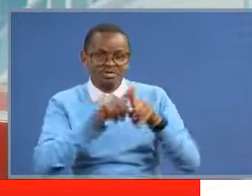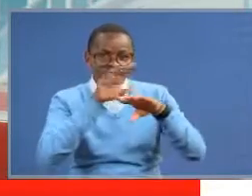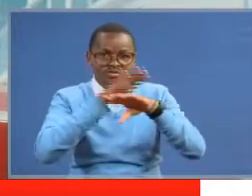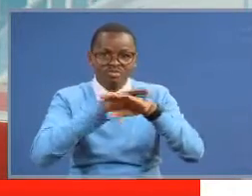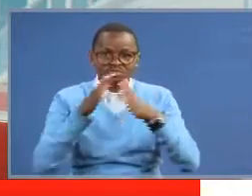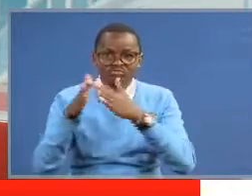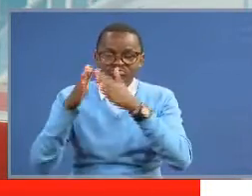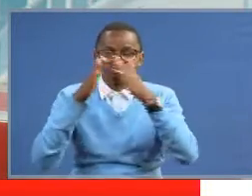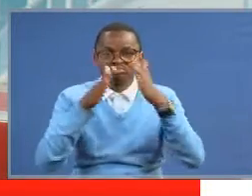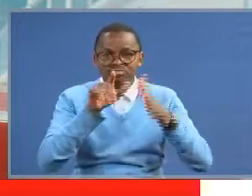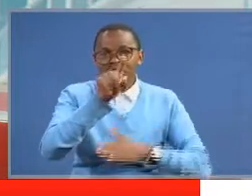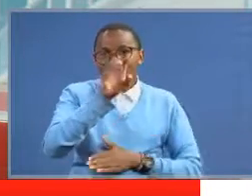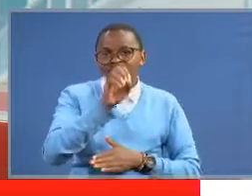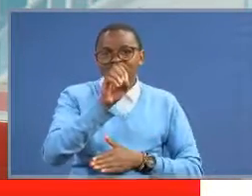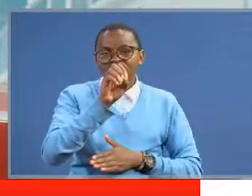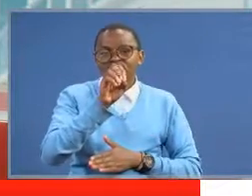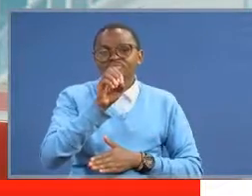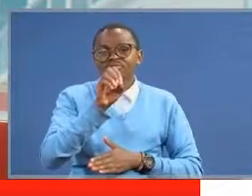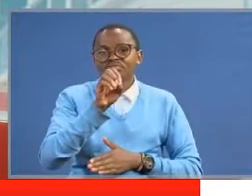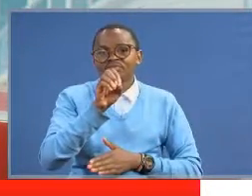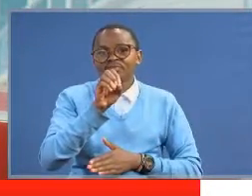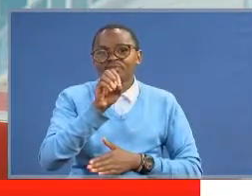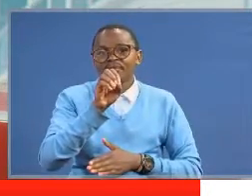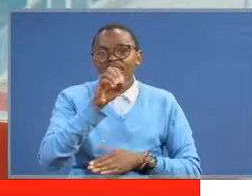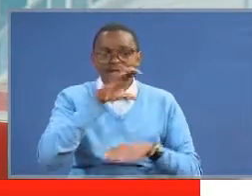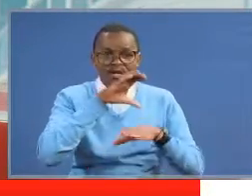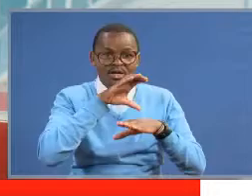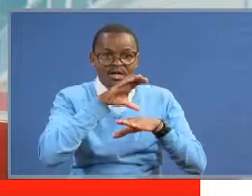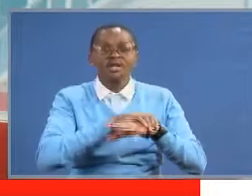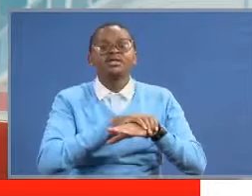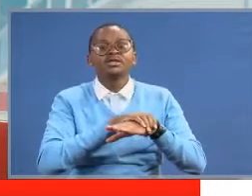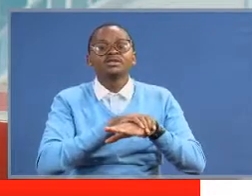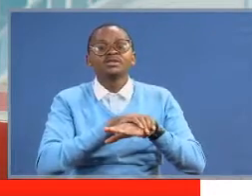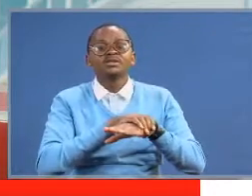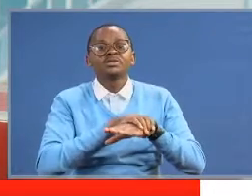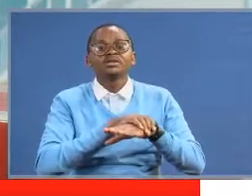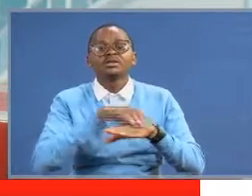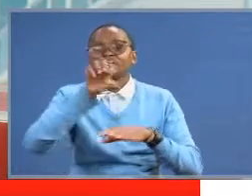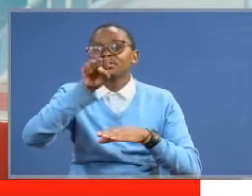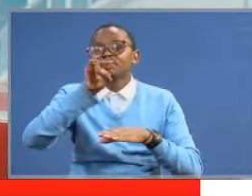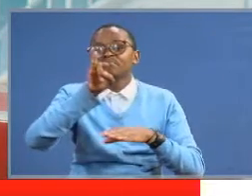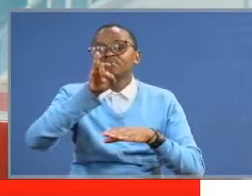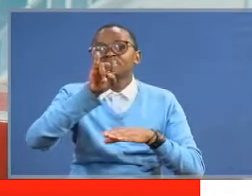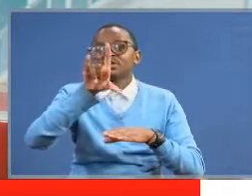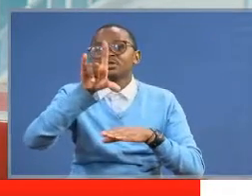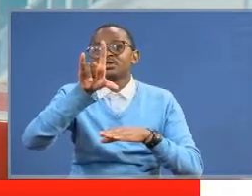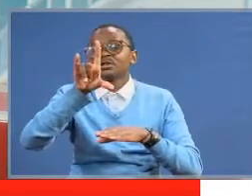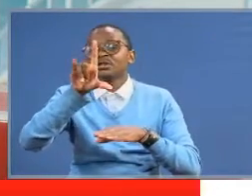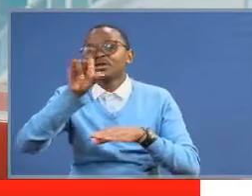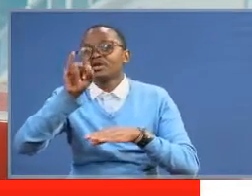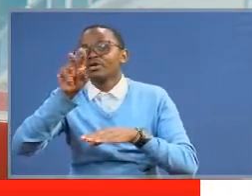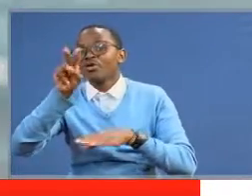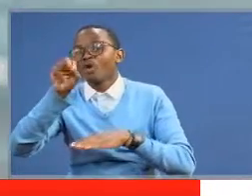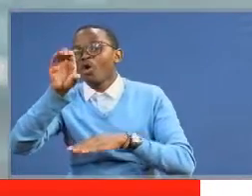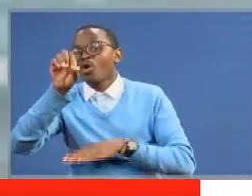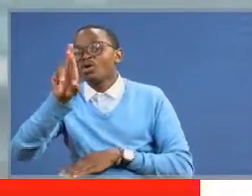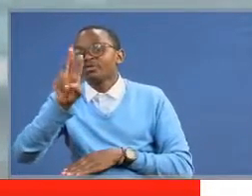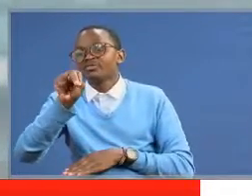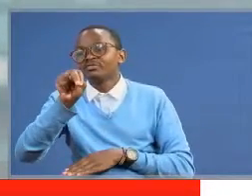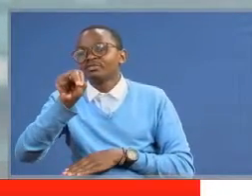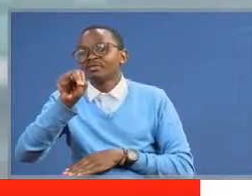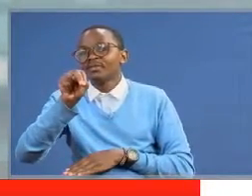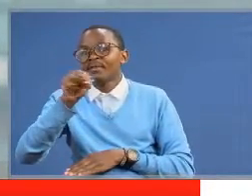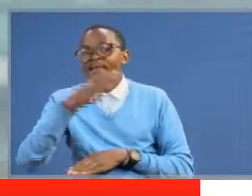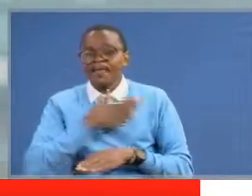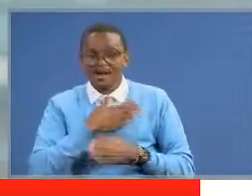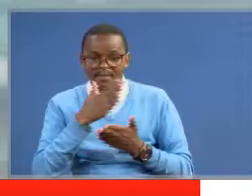an opportunity to actually go to most of the Silicon Valley companies. Even went to the Google? Yeah. So like part